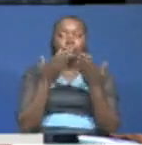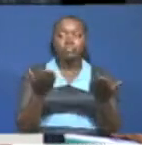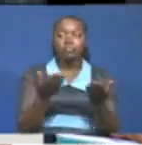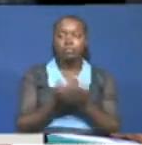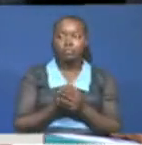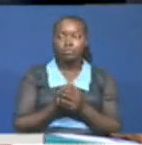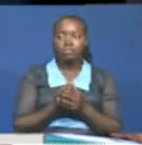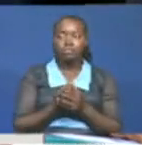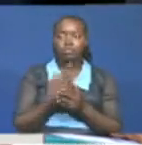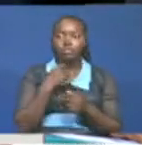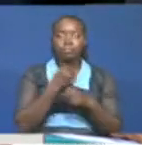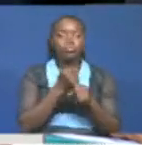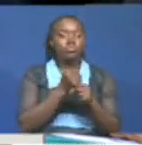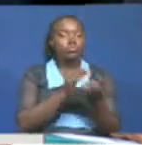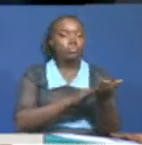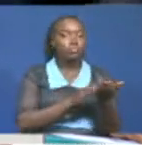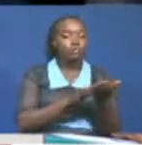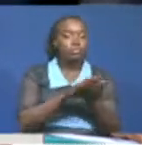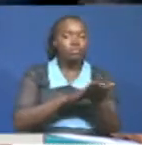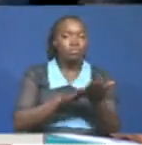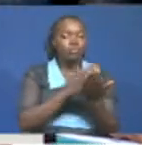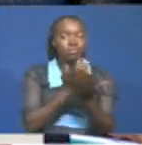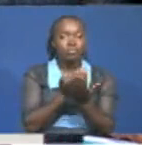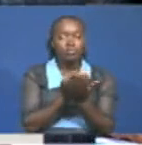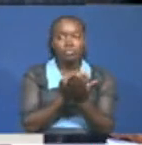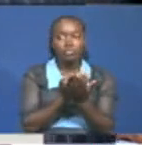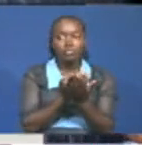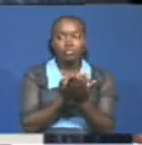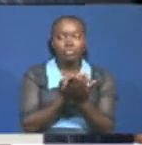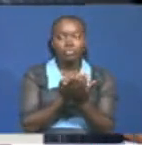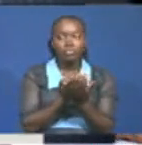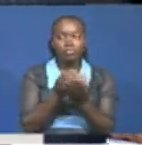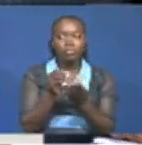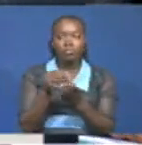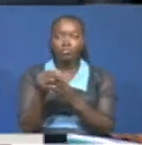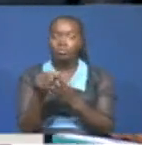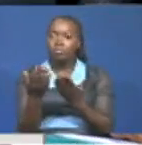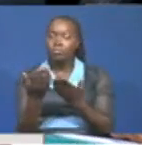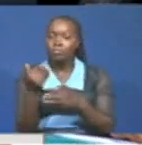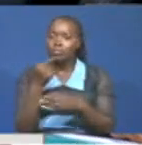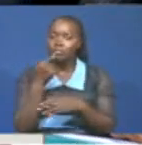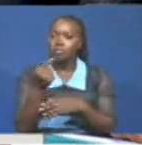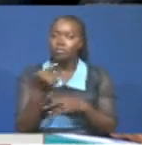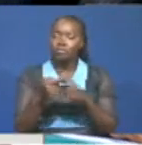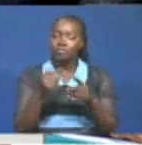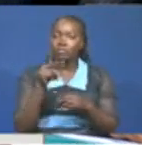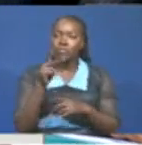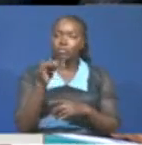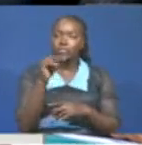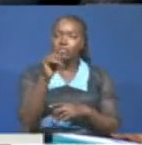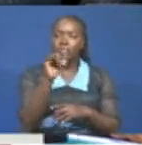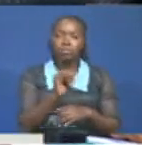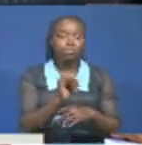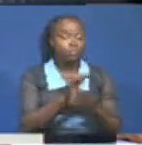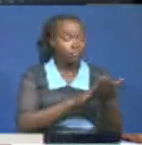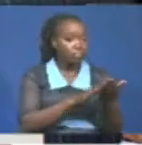So you made the recommendation based on evidence or based on the instructions of Kinoti? Based on the evidence